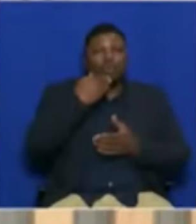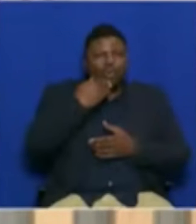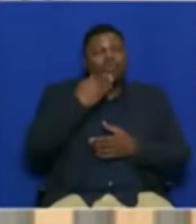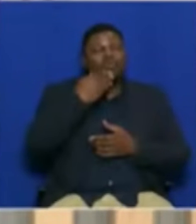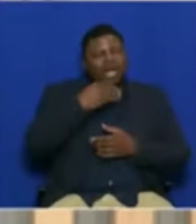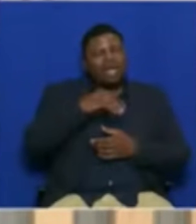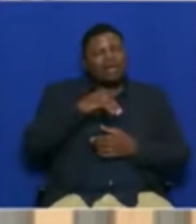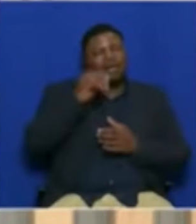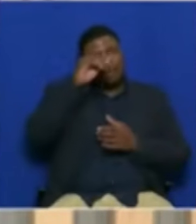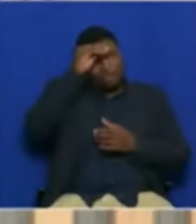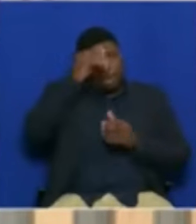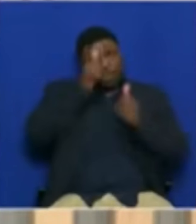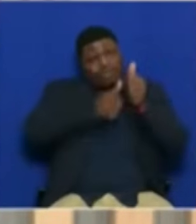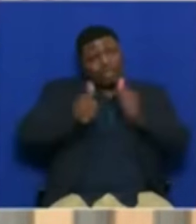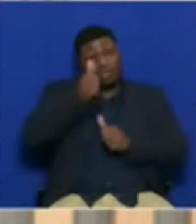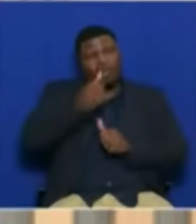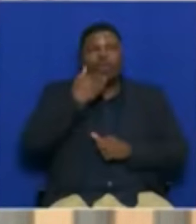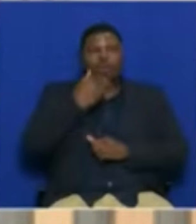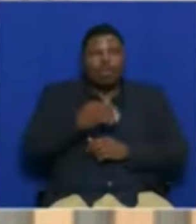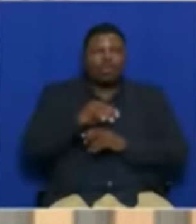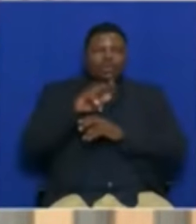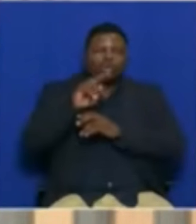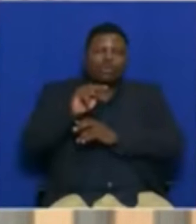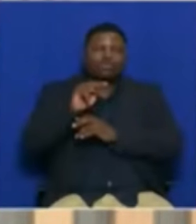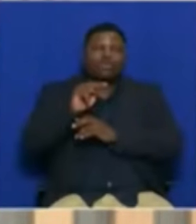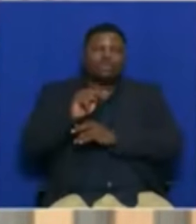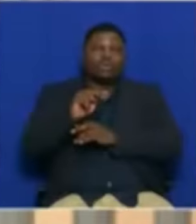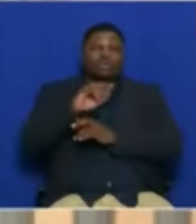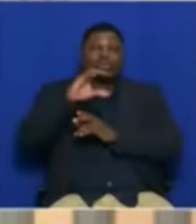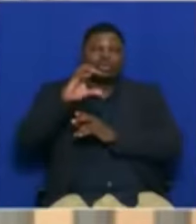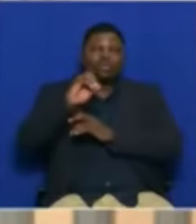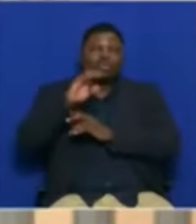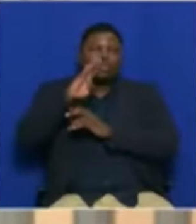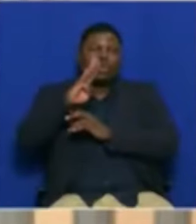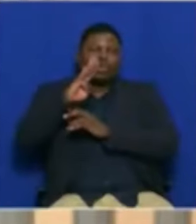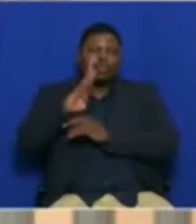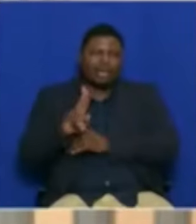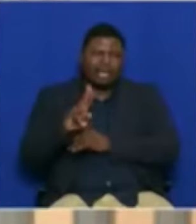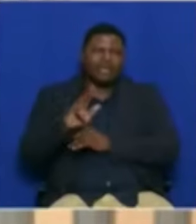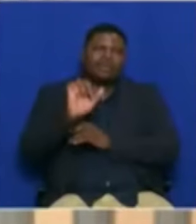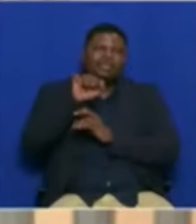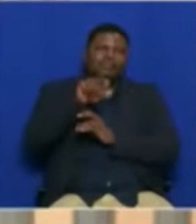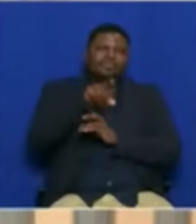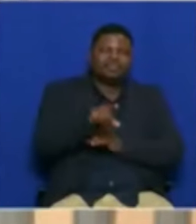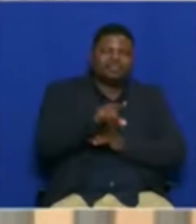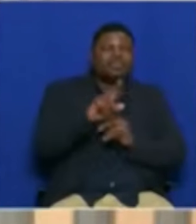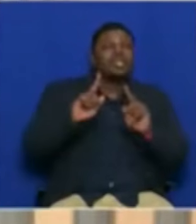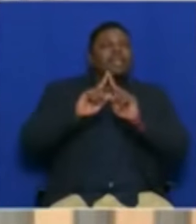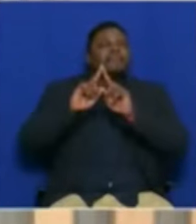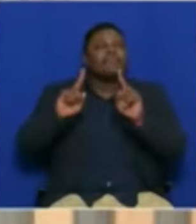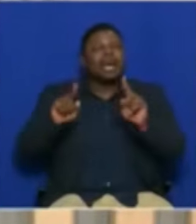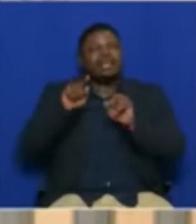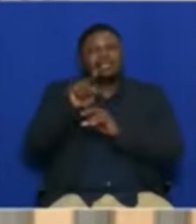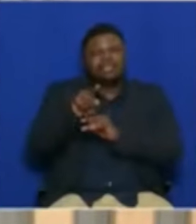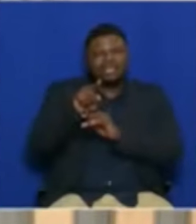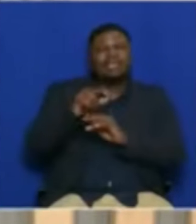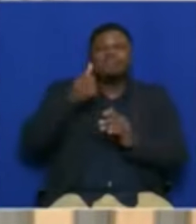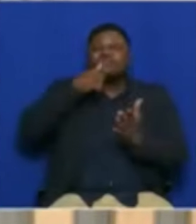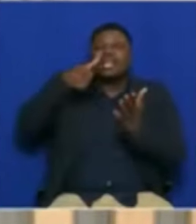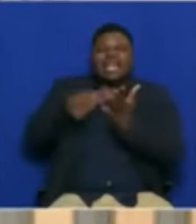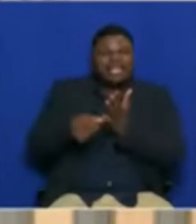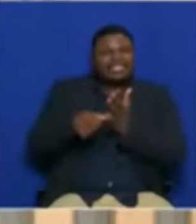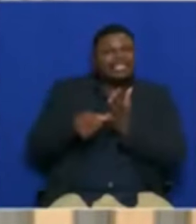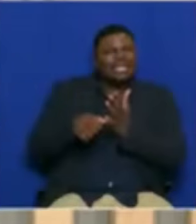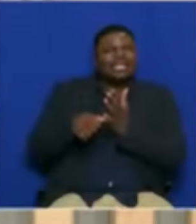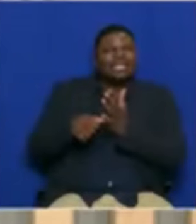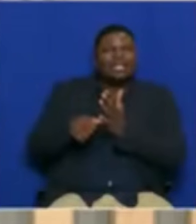then approach General Khan Yes. about this letter, what about the letter were you trying to establish? The letter was regarding